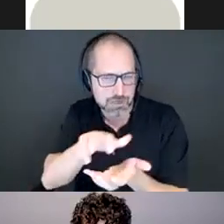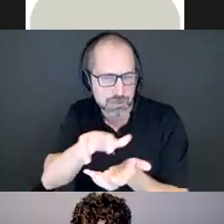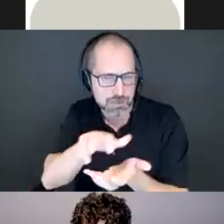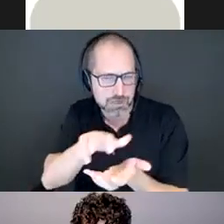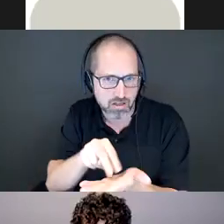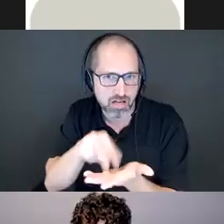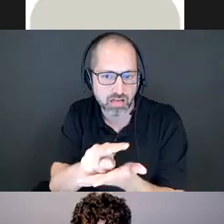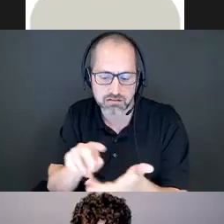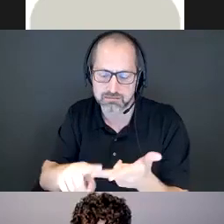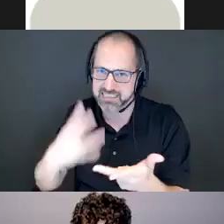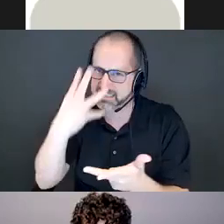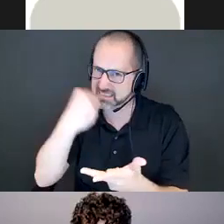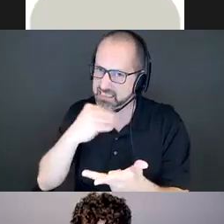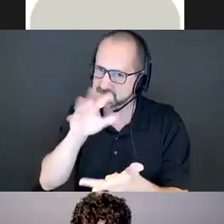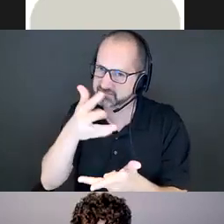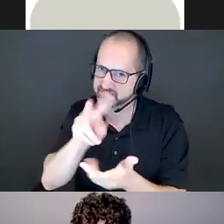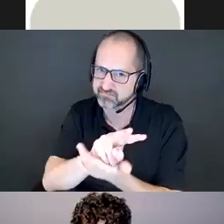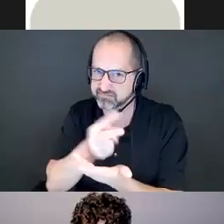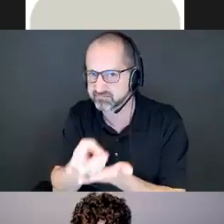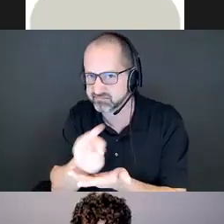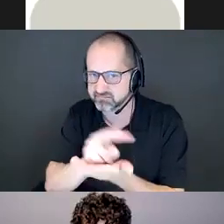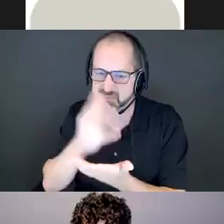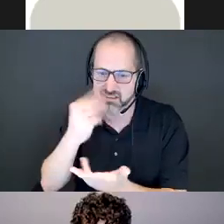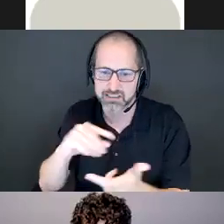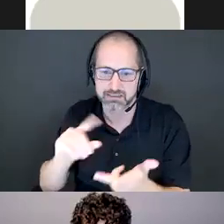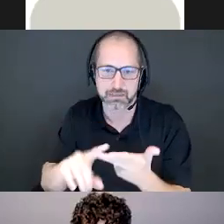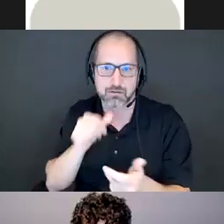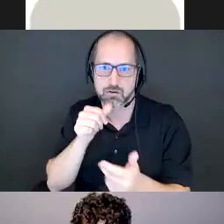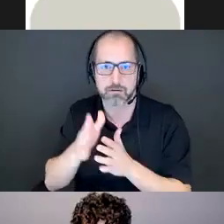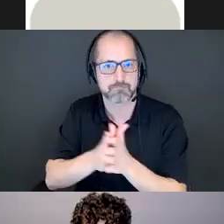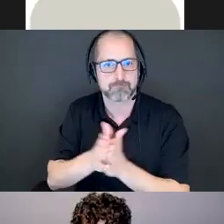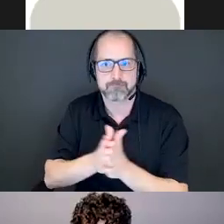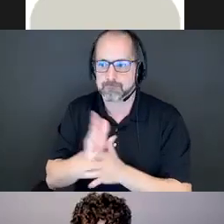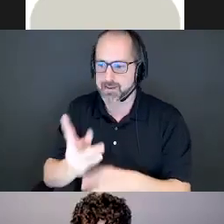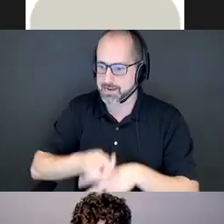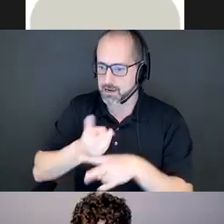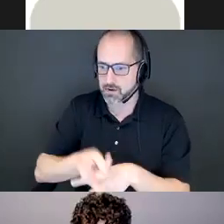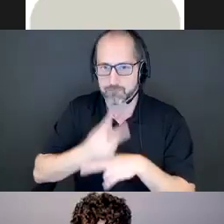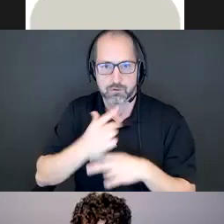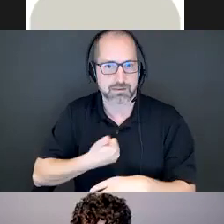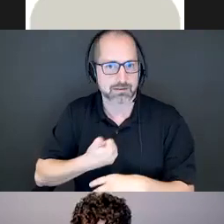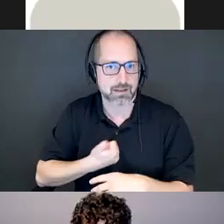disturbances, failure to thrive, self-care issues. These mimic other